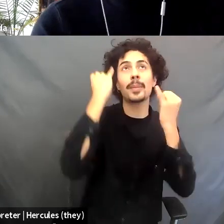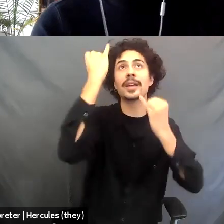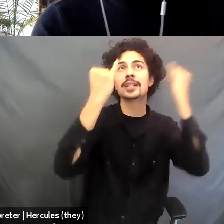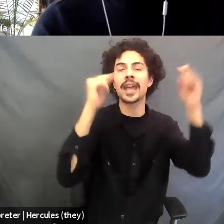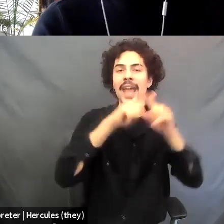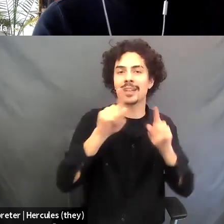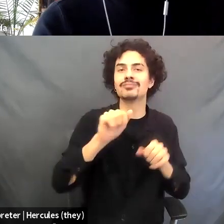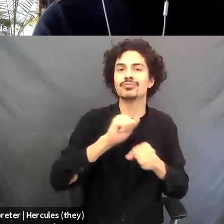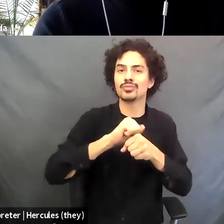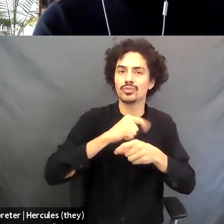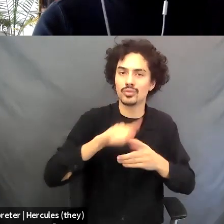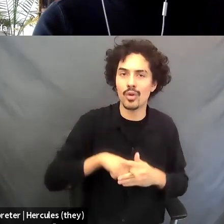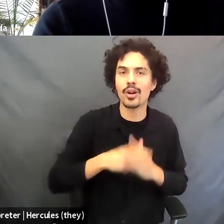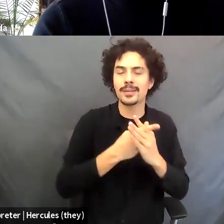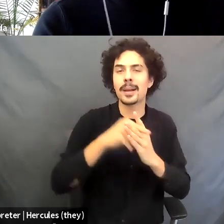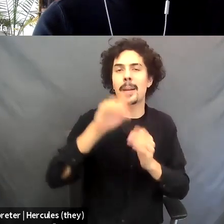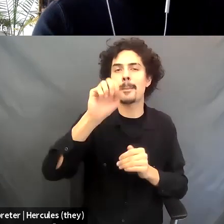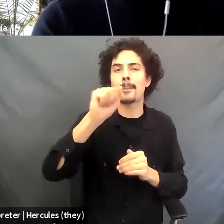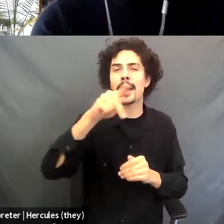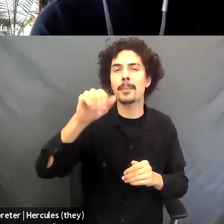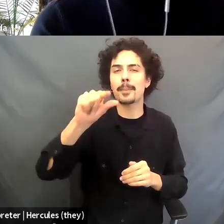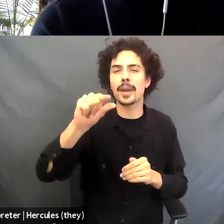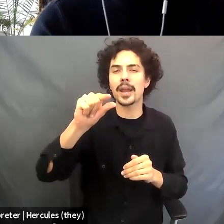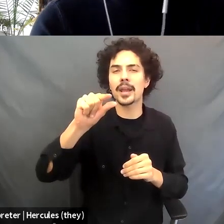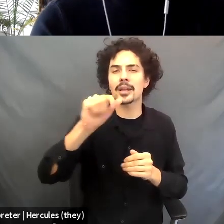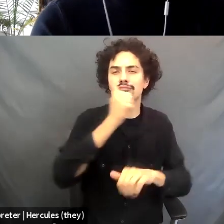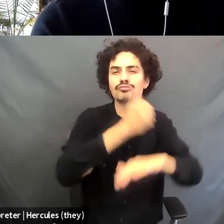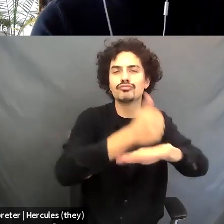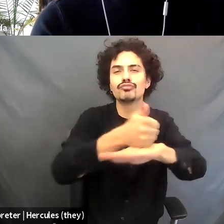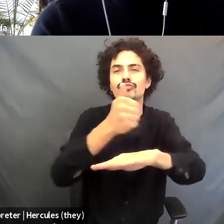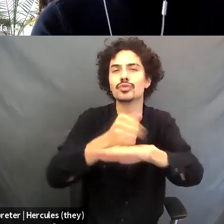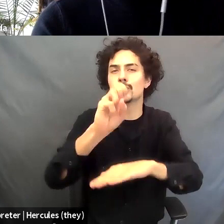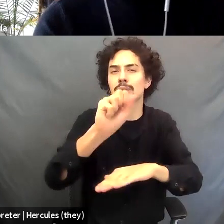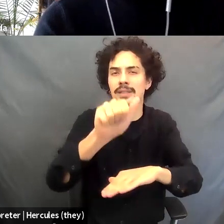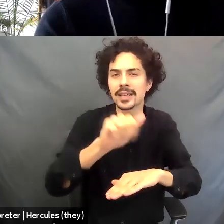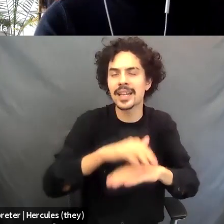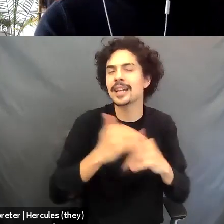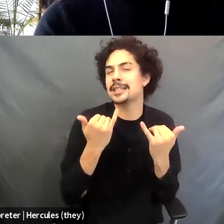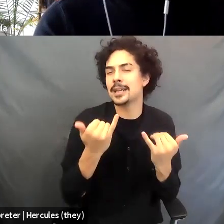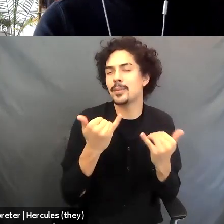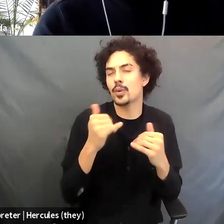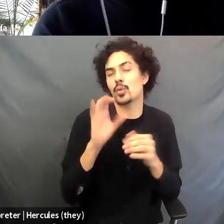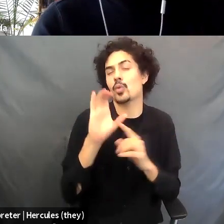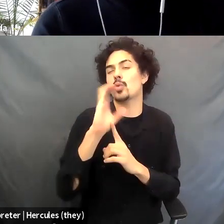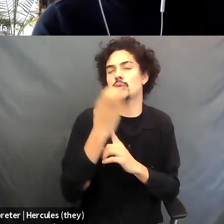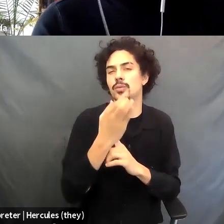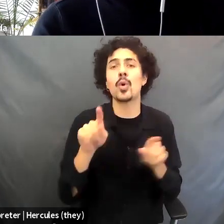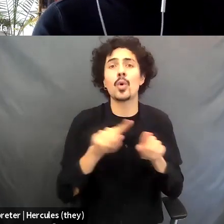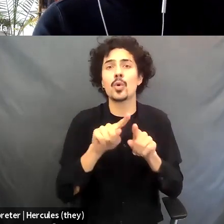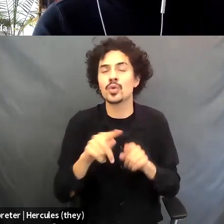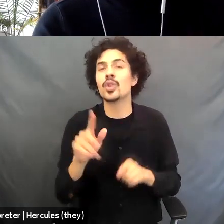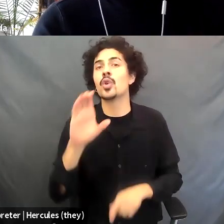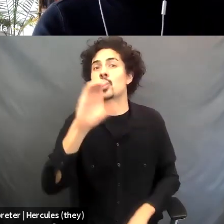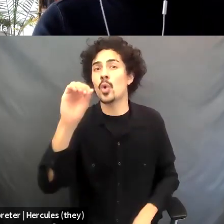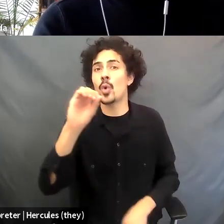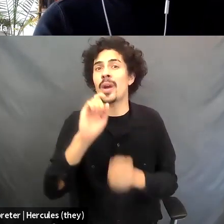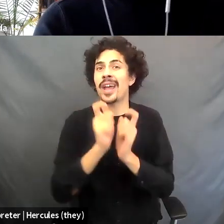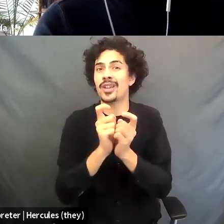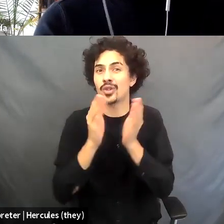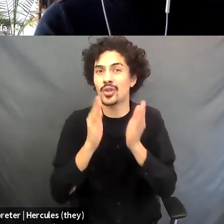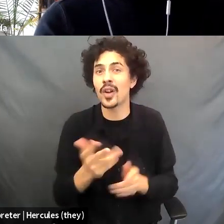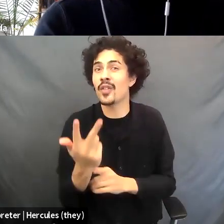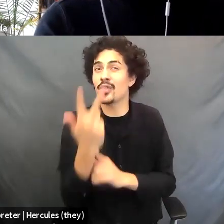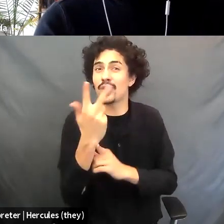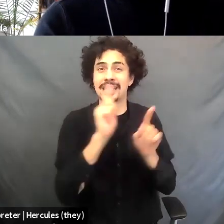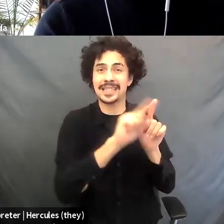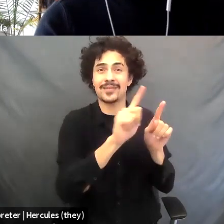Americas, the Transnational Politics of Contemporary Native Culture, and a co-editor of three volumes including Indigenous Women